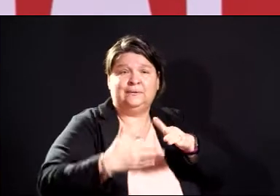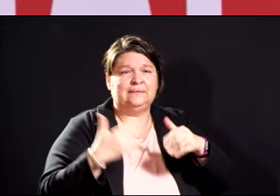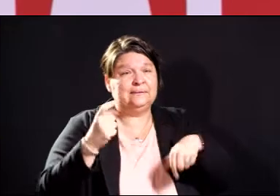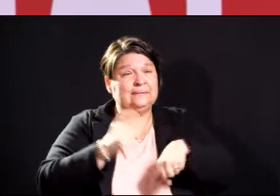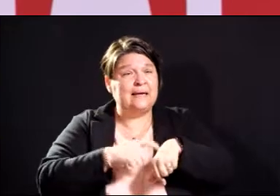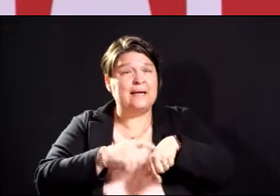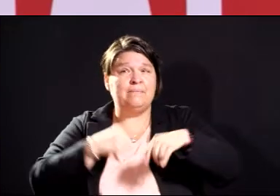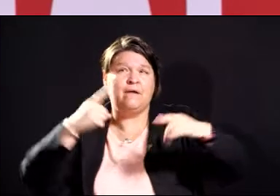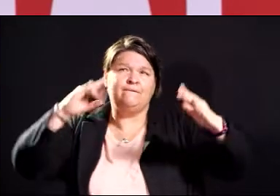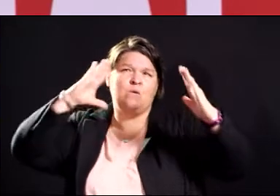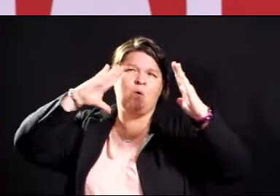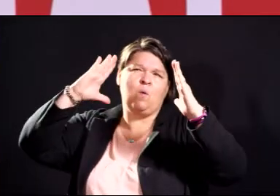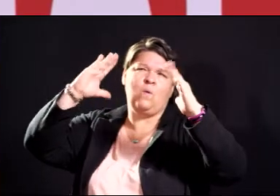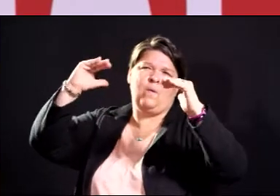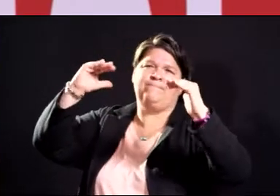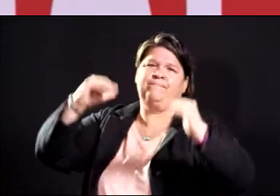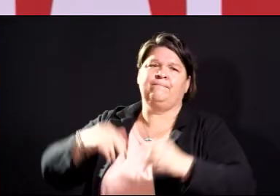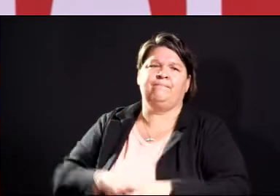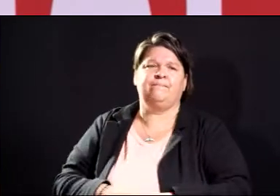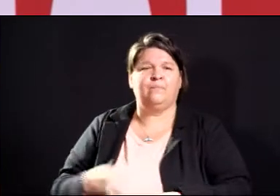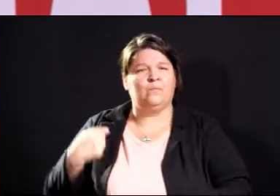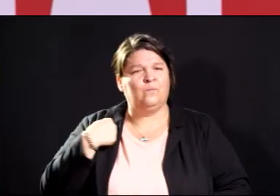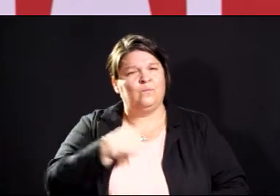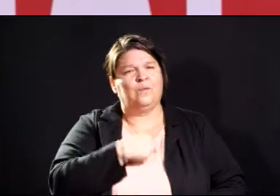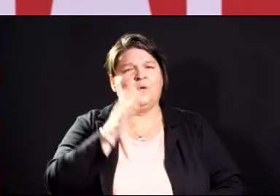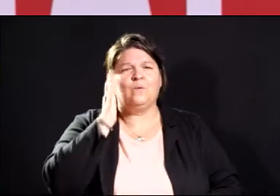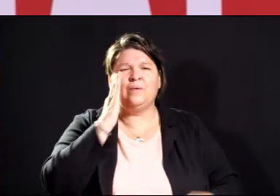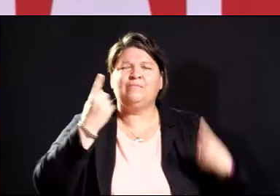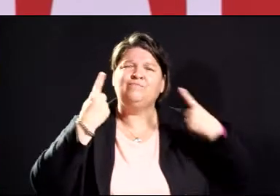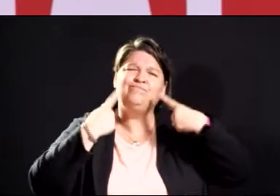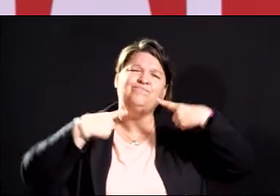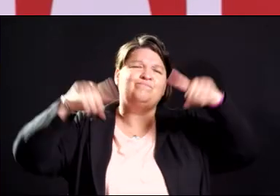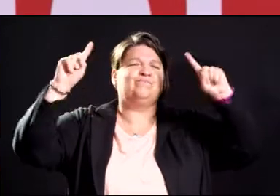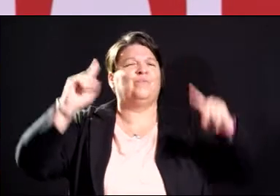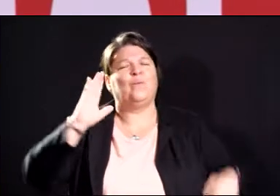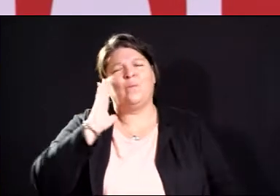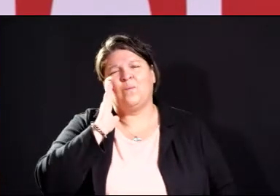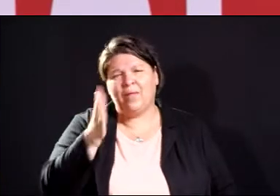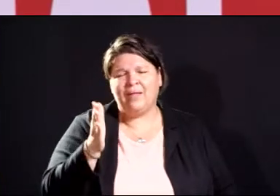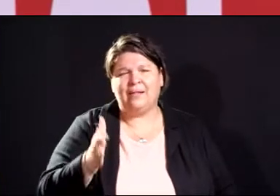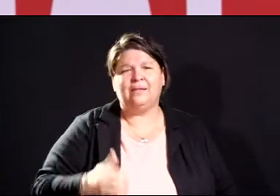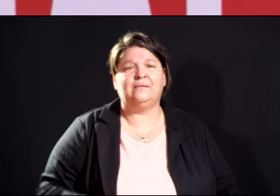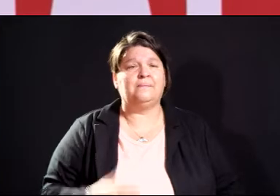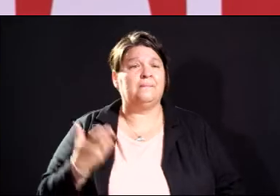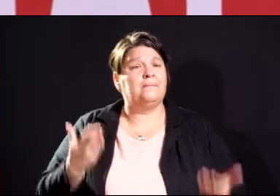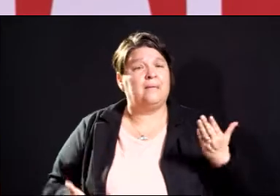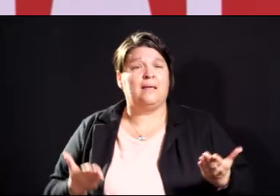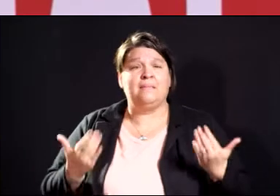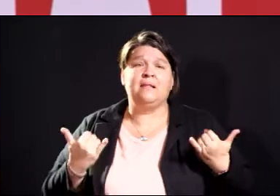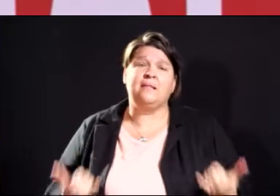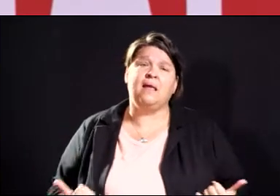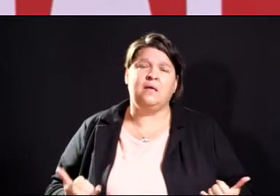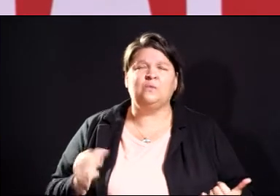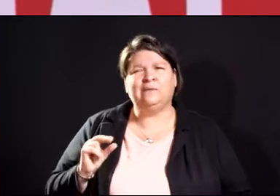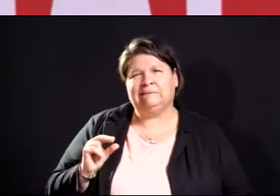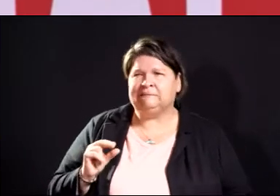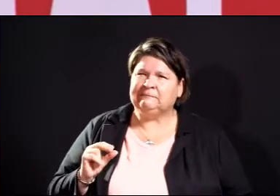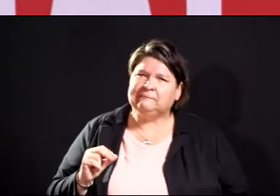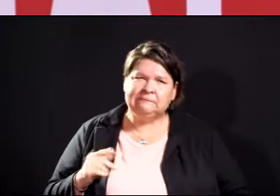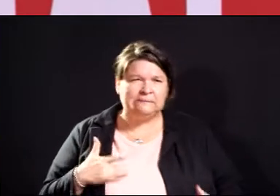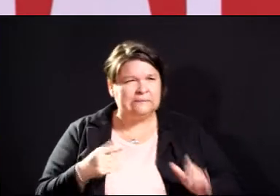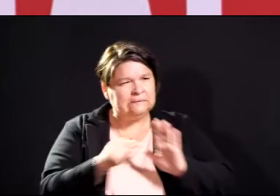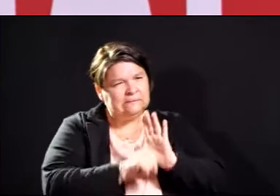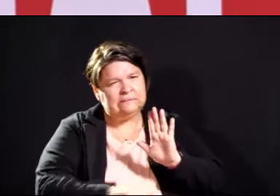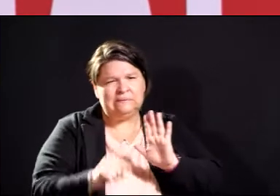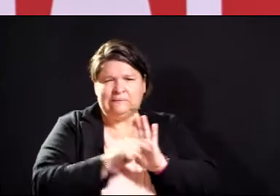going to get through it, and we're going to be good things coming out of it. You may not can see it now, but you'll cross that bridge, and we will